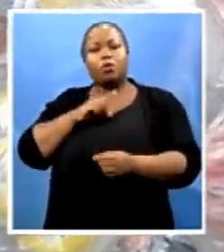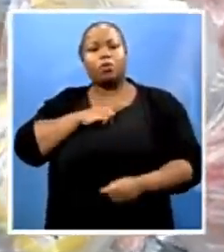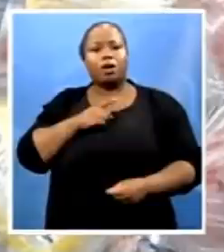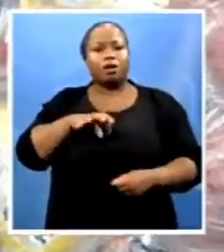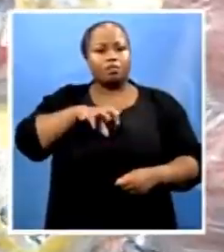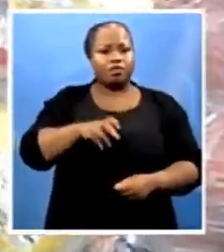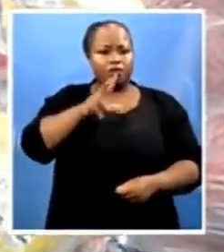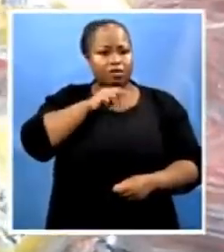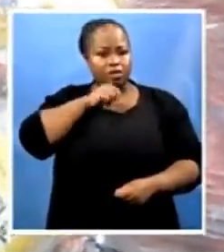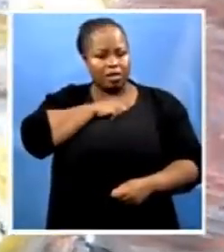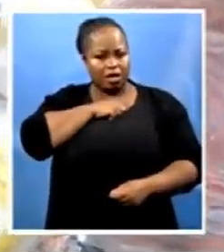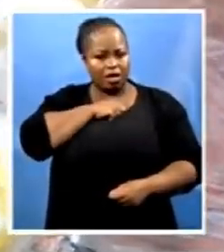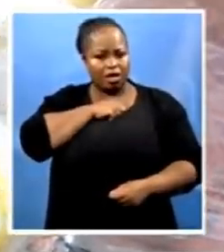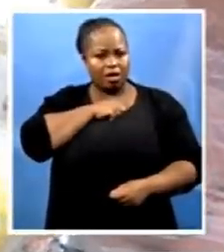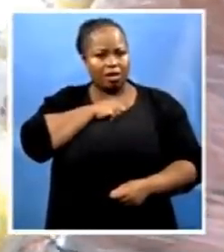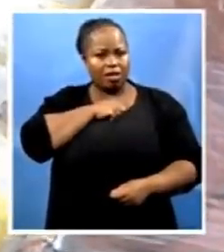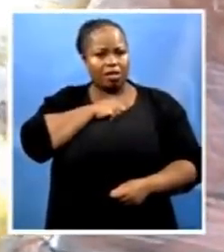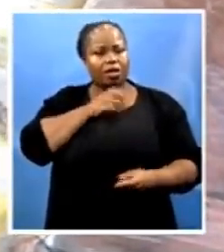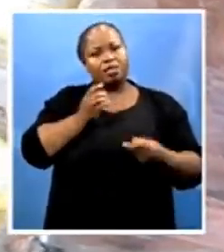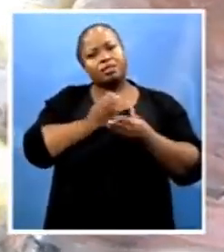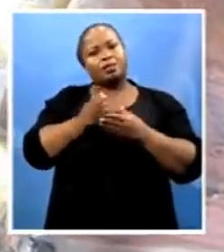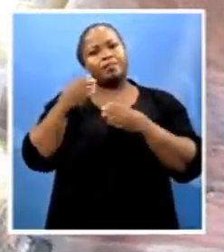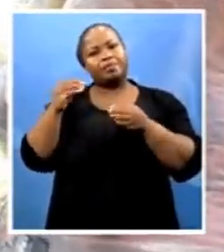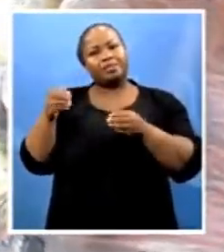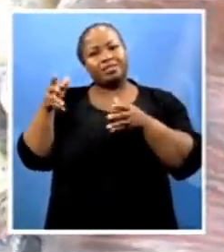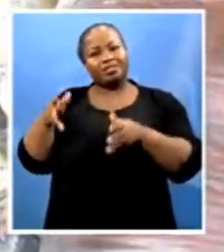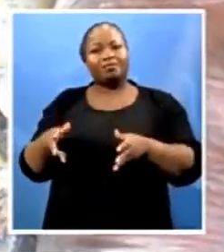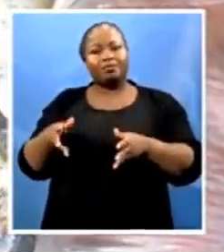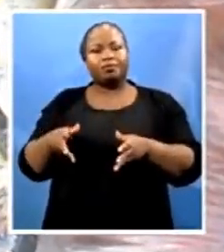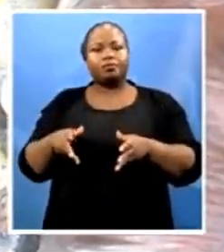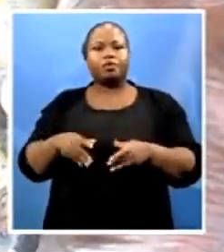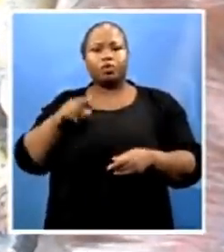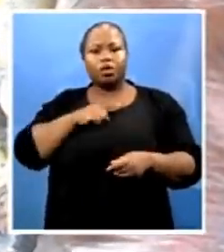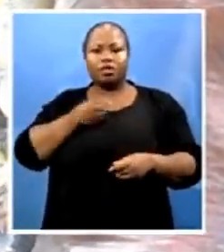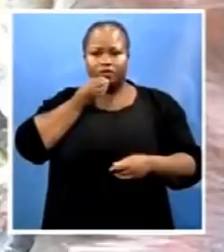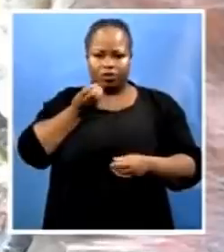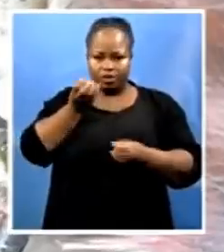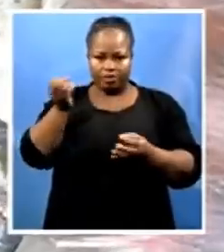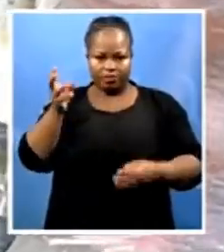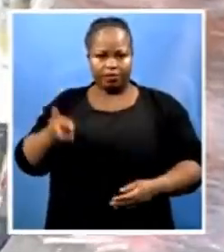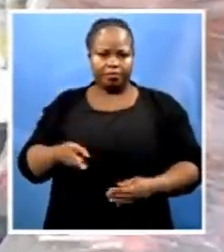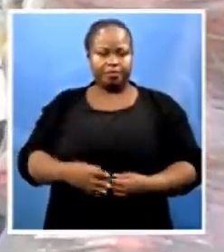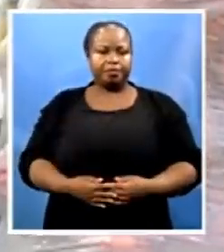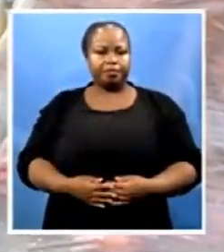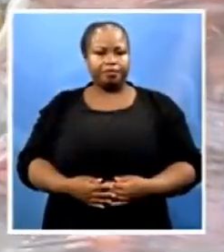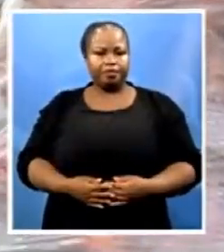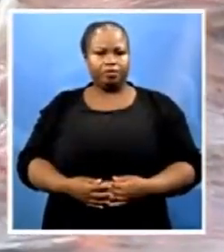some businesses in the province, they've donated this food to them. Back to you in studio.